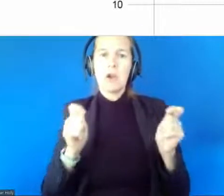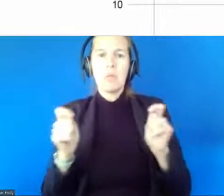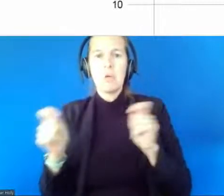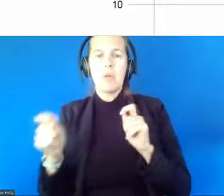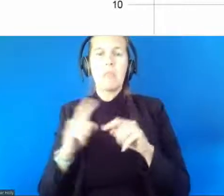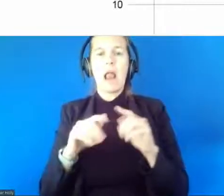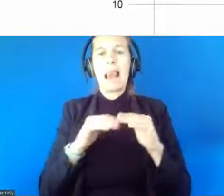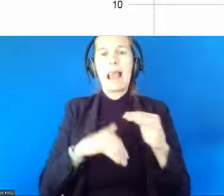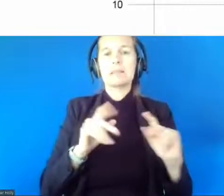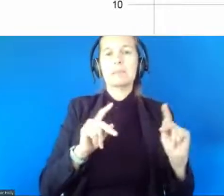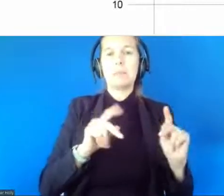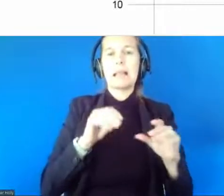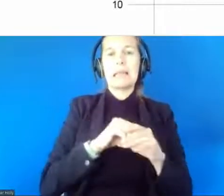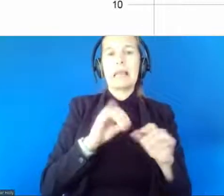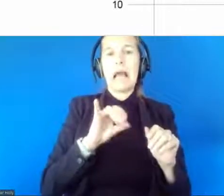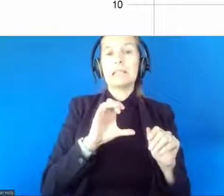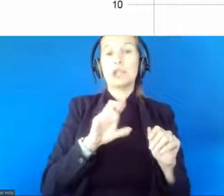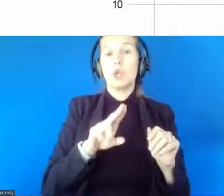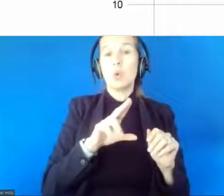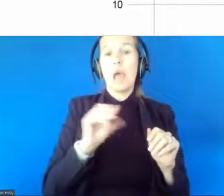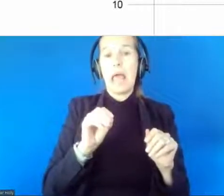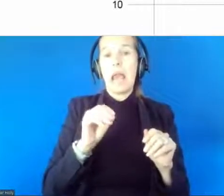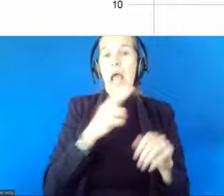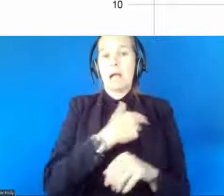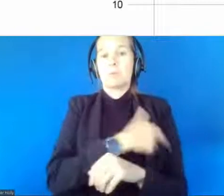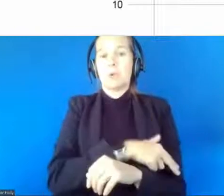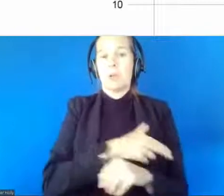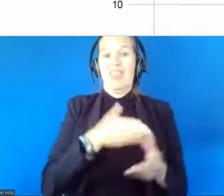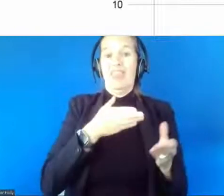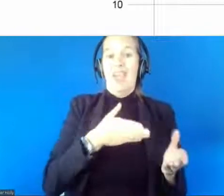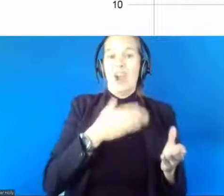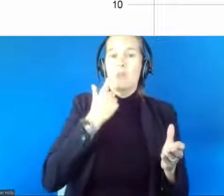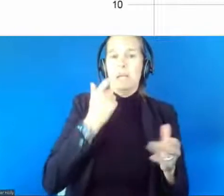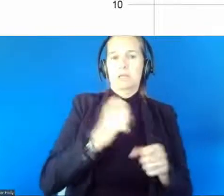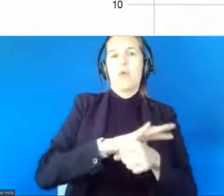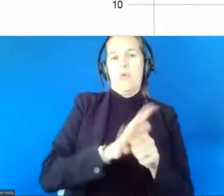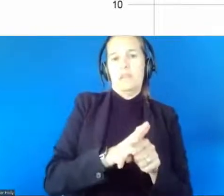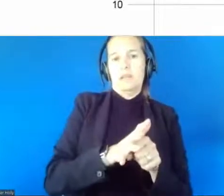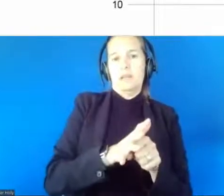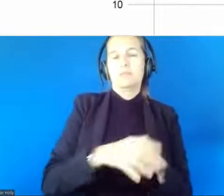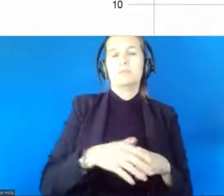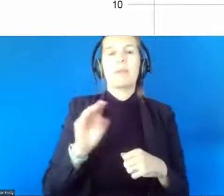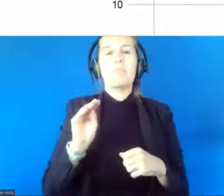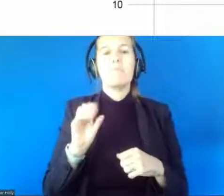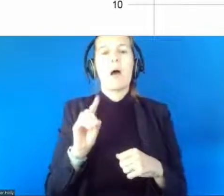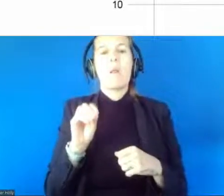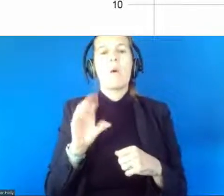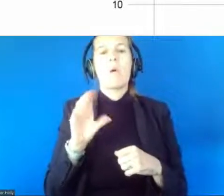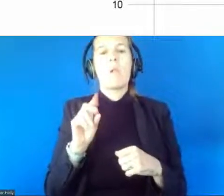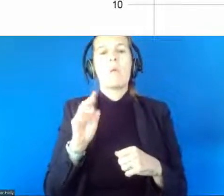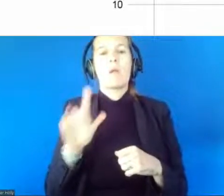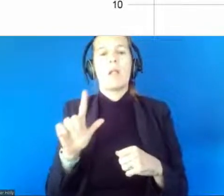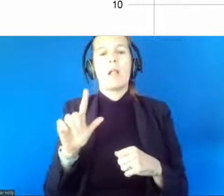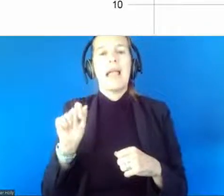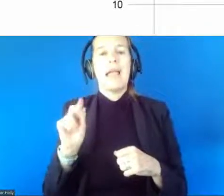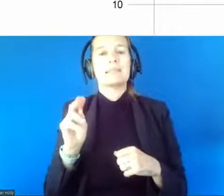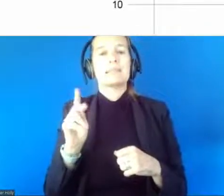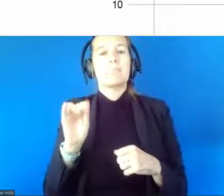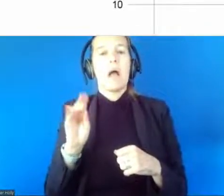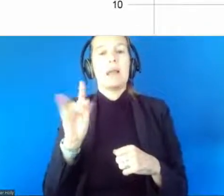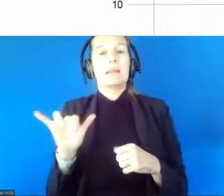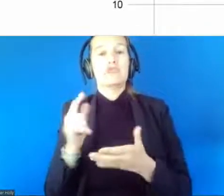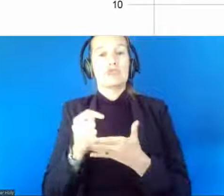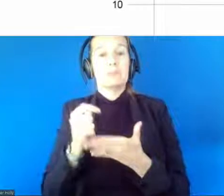and the hospital are due to COVID illnesses. Monoclonal antibody treatments have increased in Mendocino